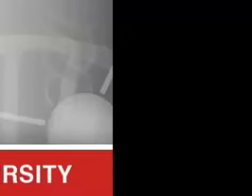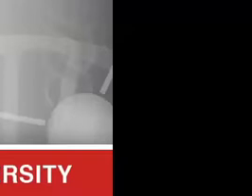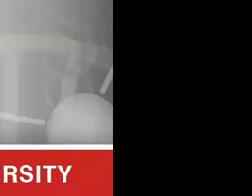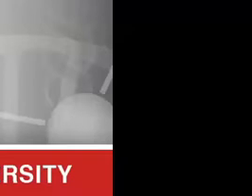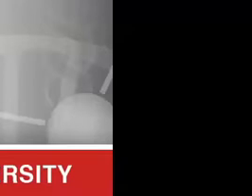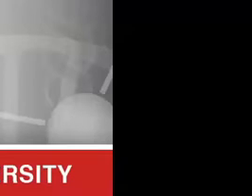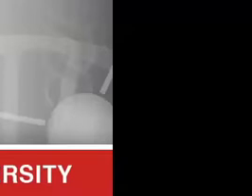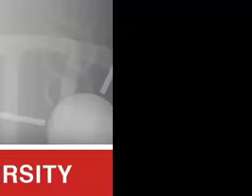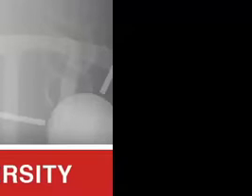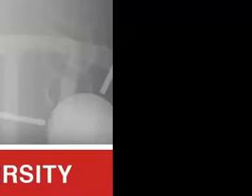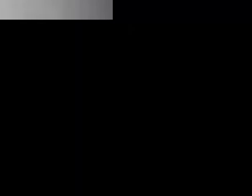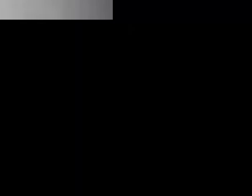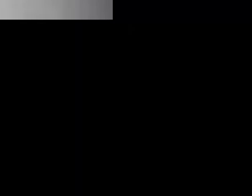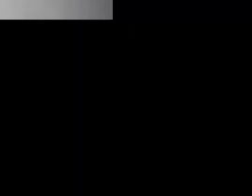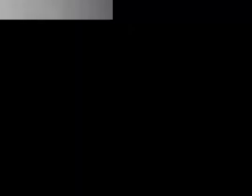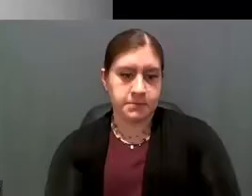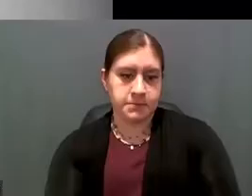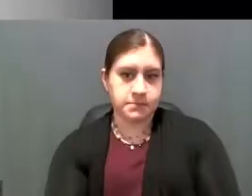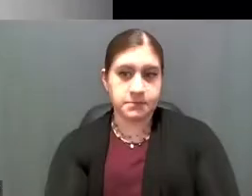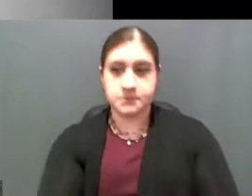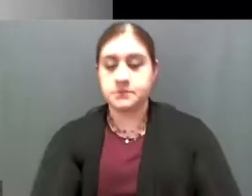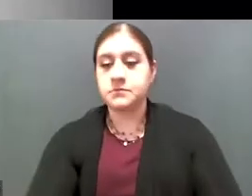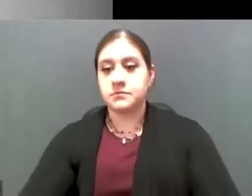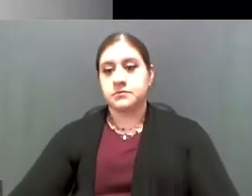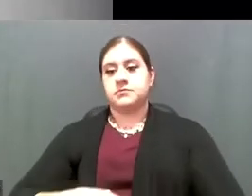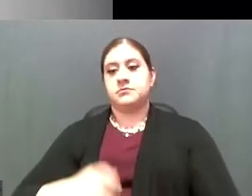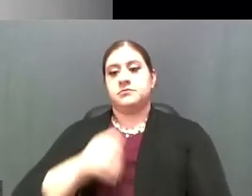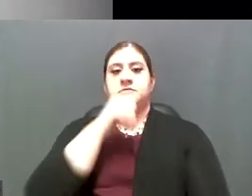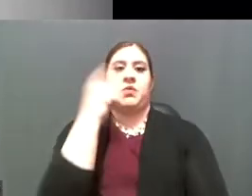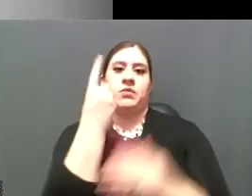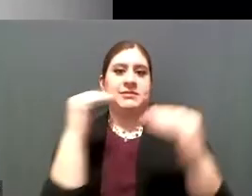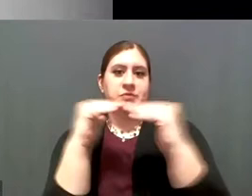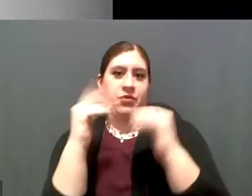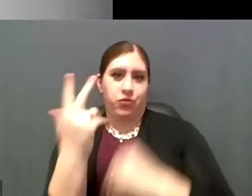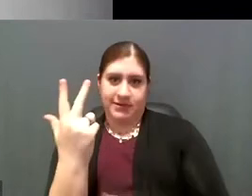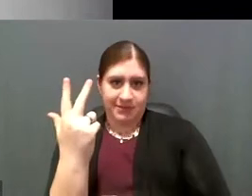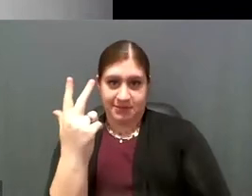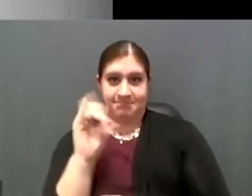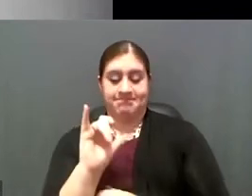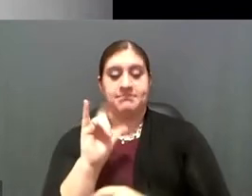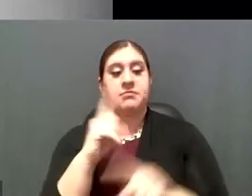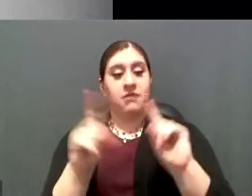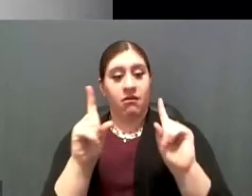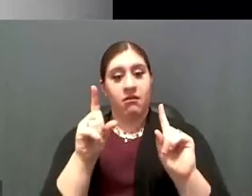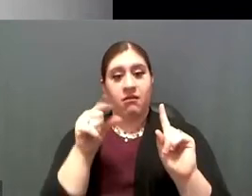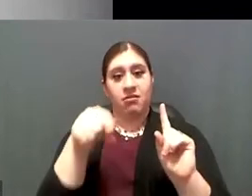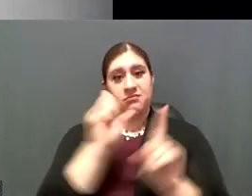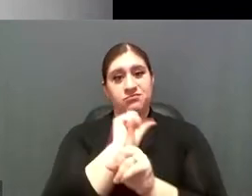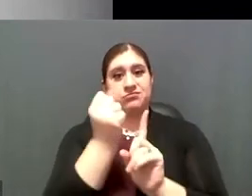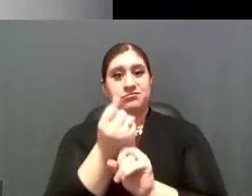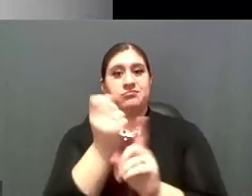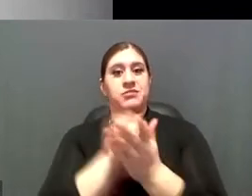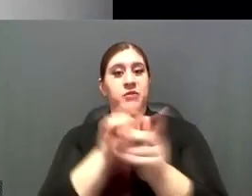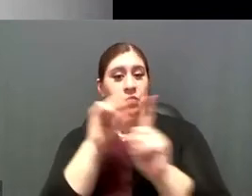public administration. I'm not a math person. I know 1 + 1 does not always equal 3. Okay, but in this case, the word